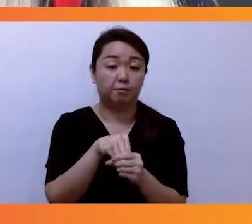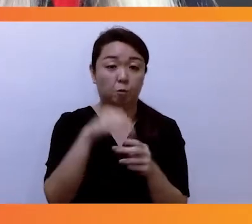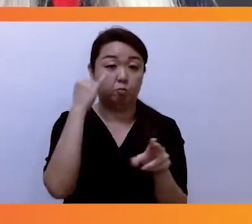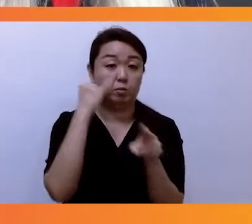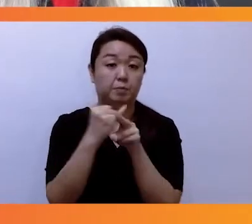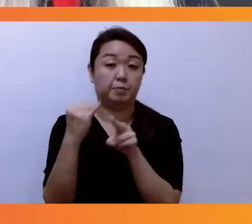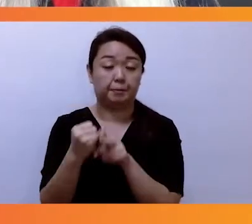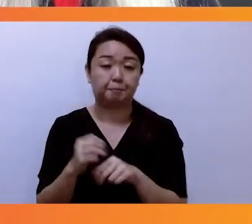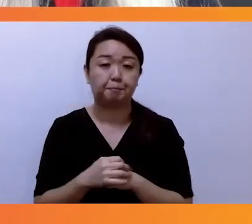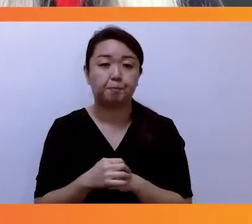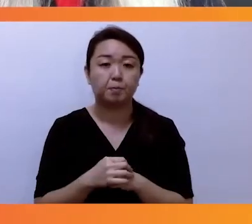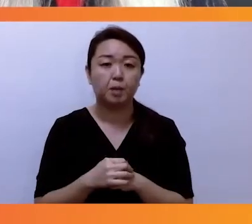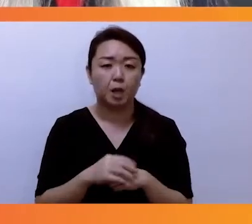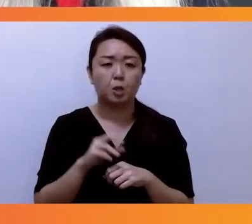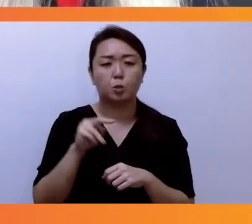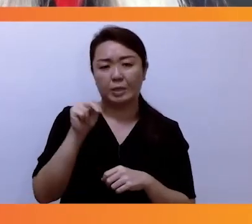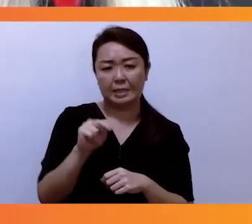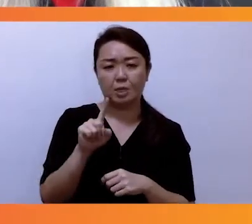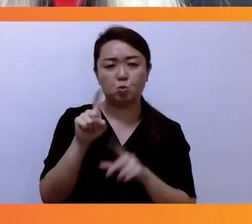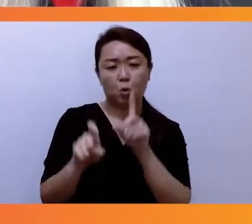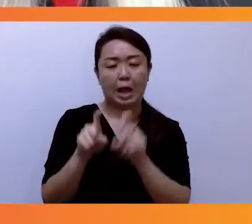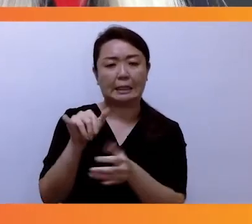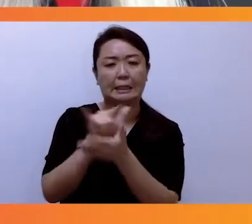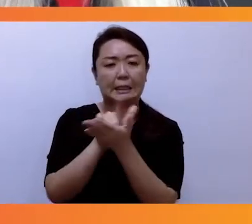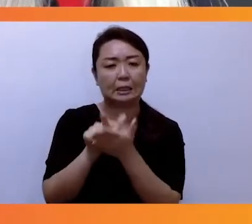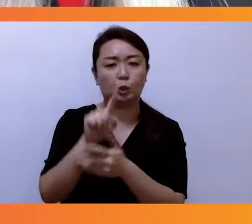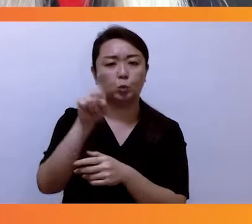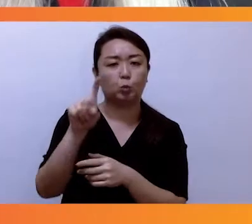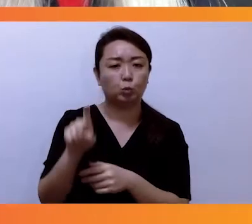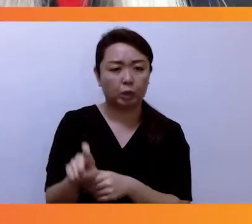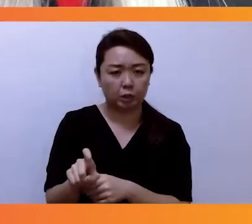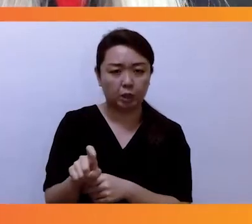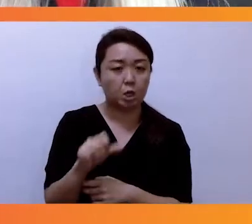stakeholders identified. So we need to ask these